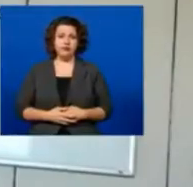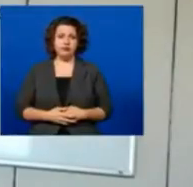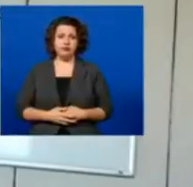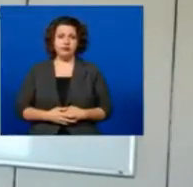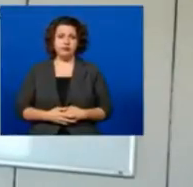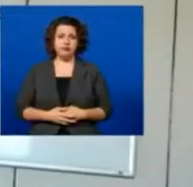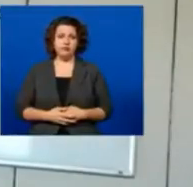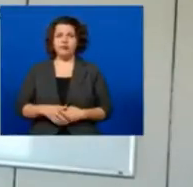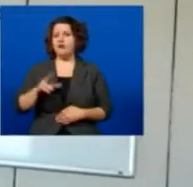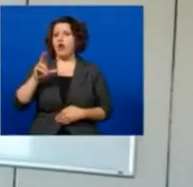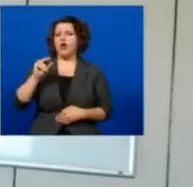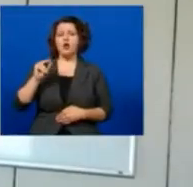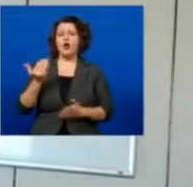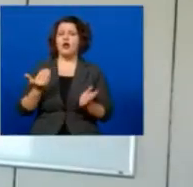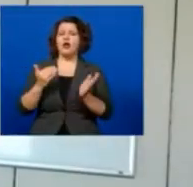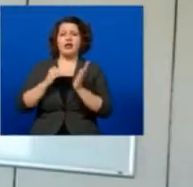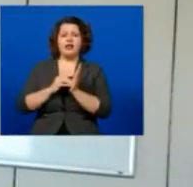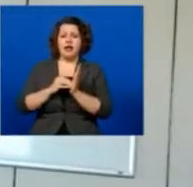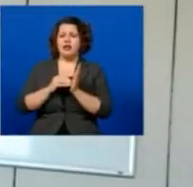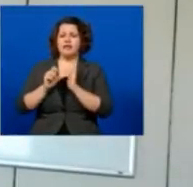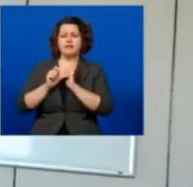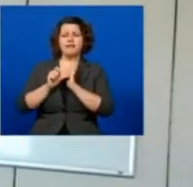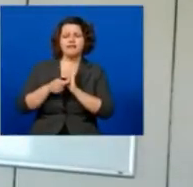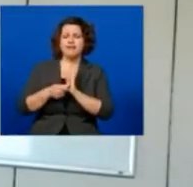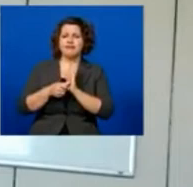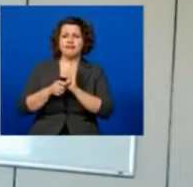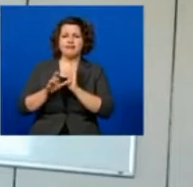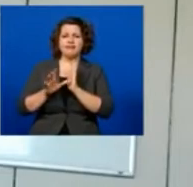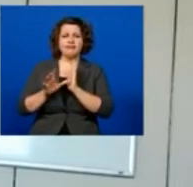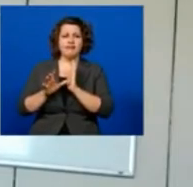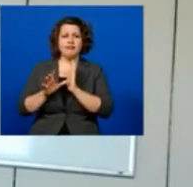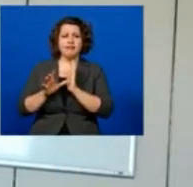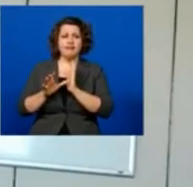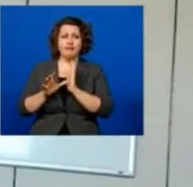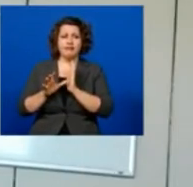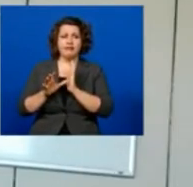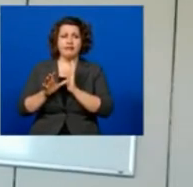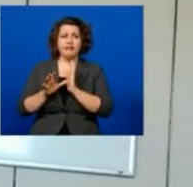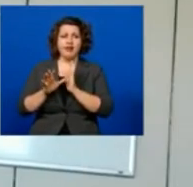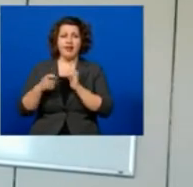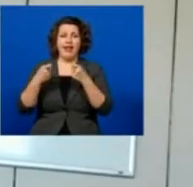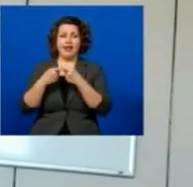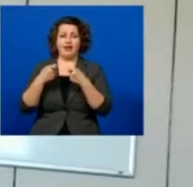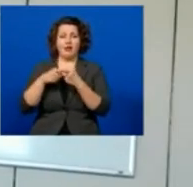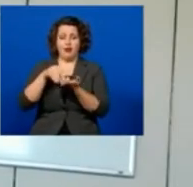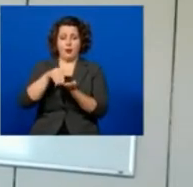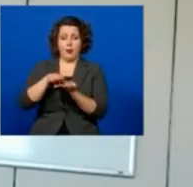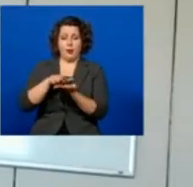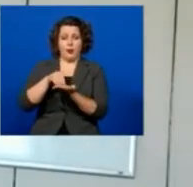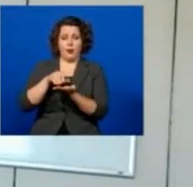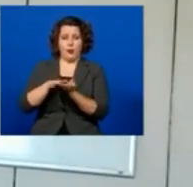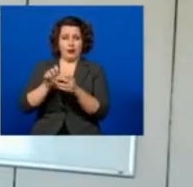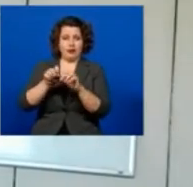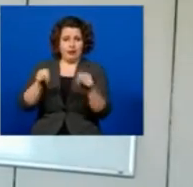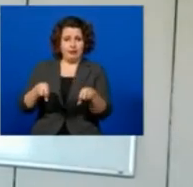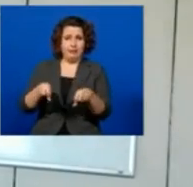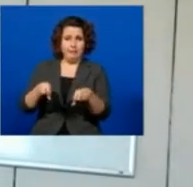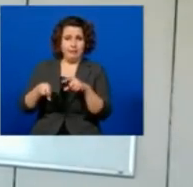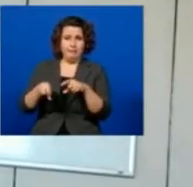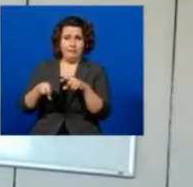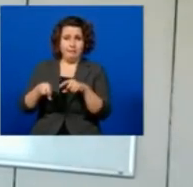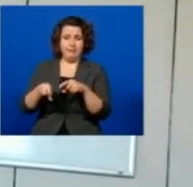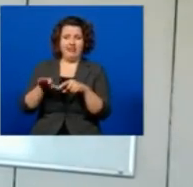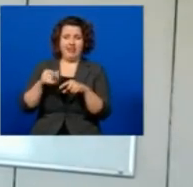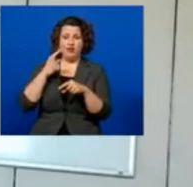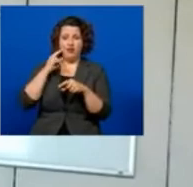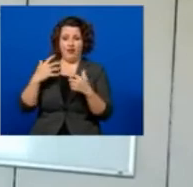No, again, I think I would emphasize that the electronic reporting systems for public health are systems